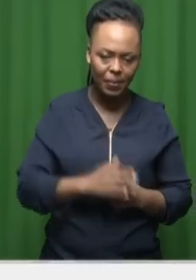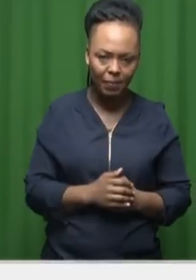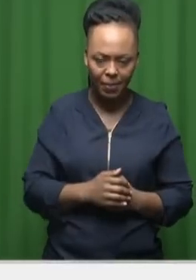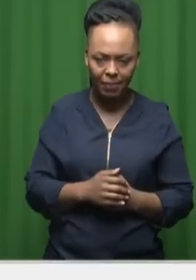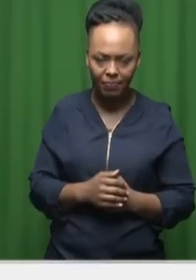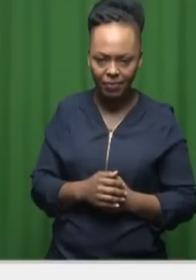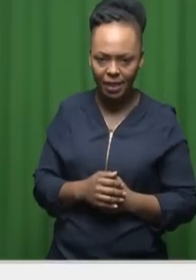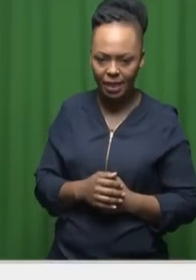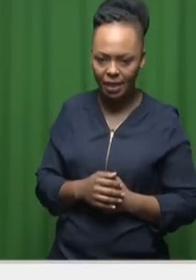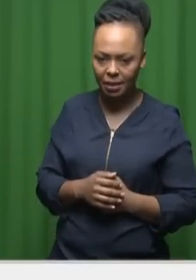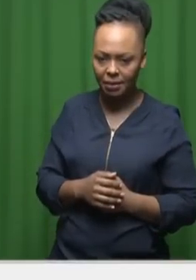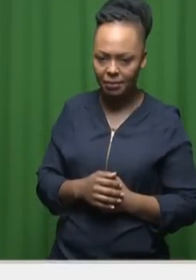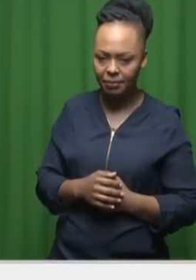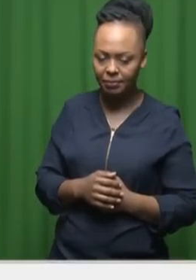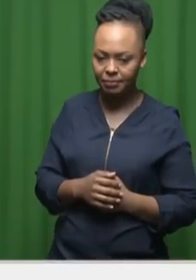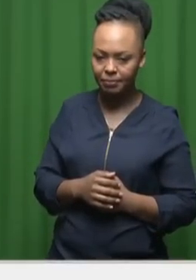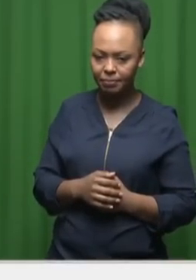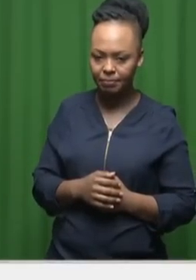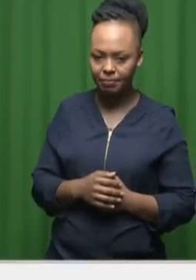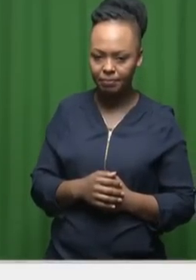mind.